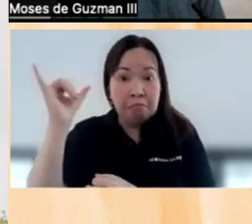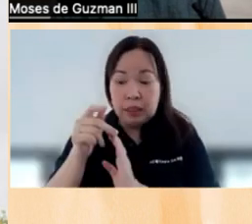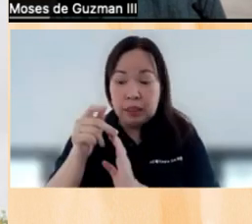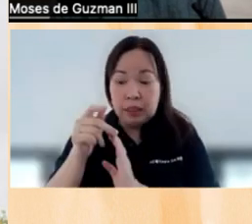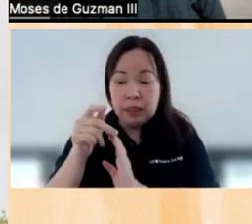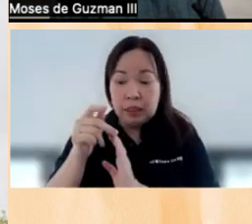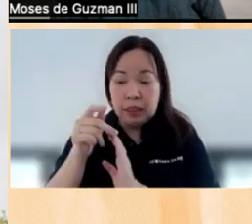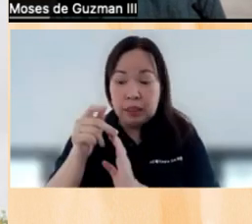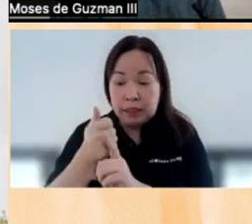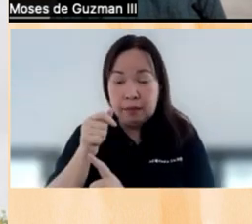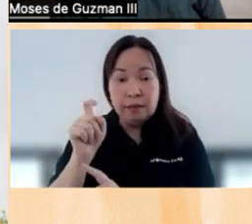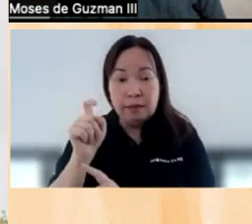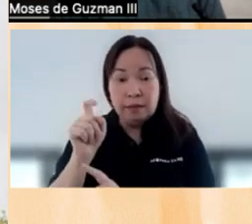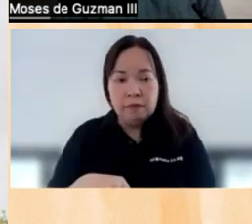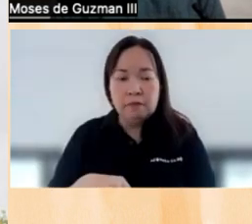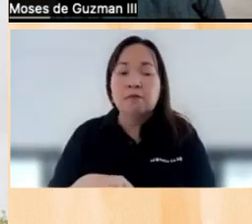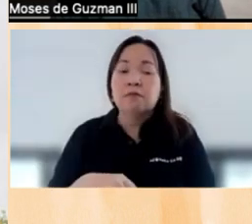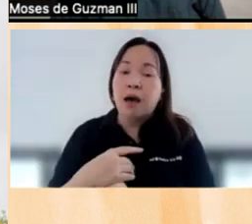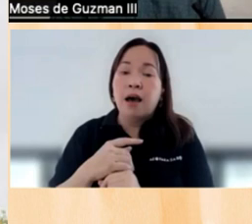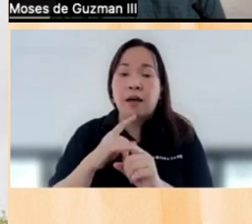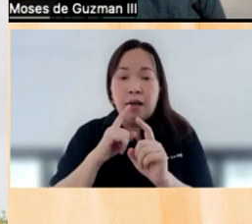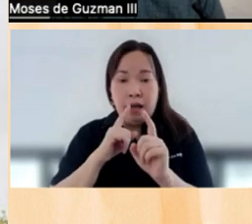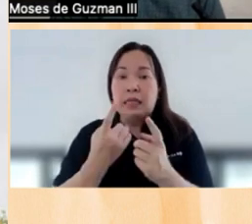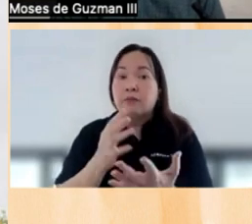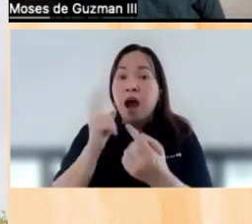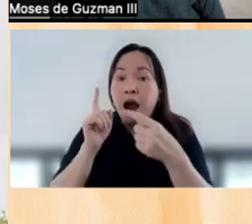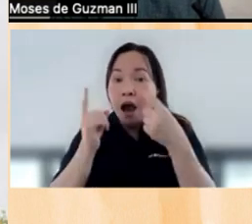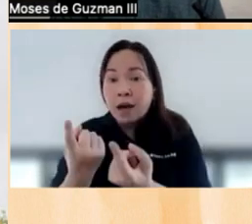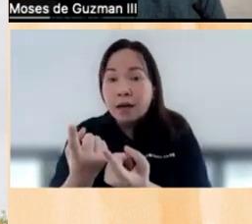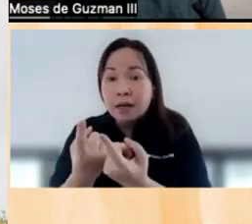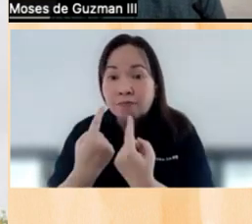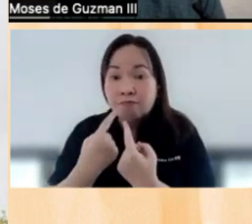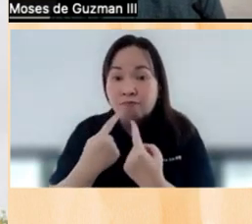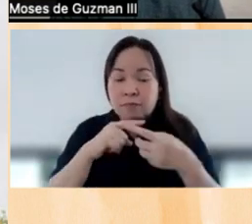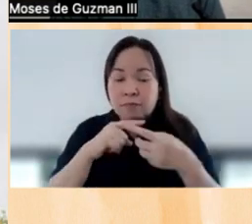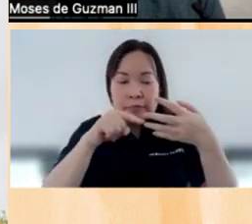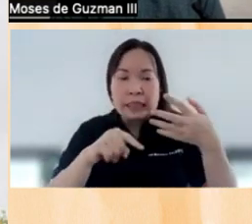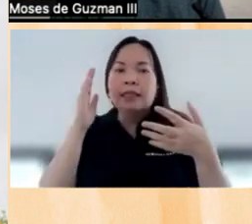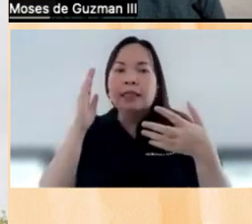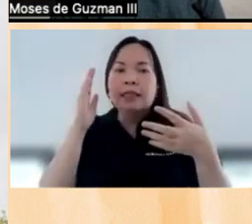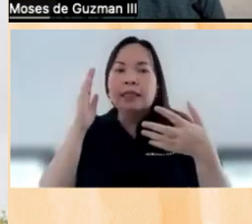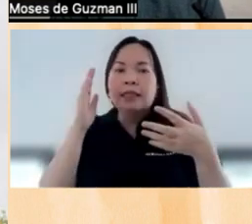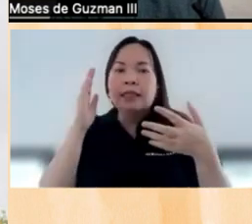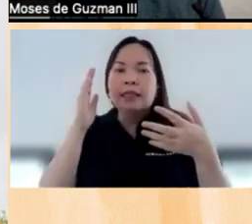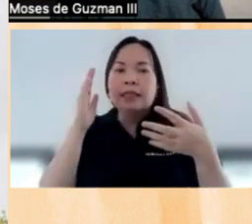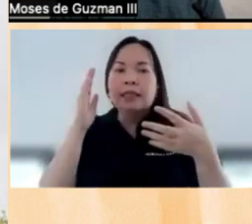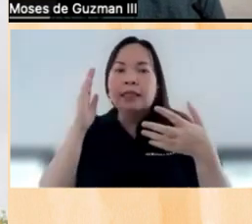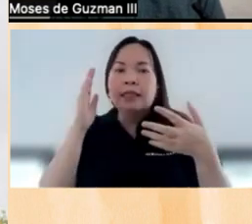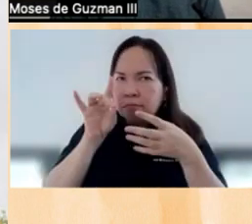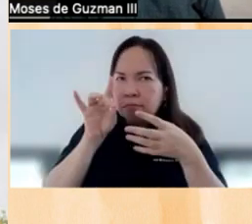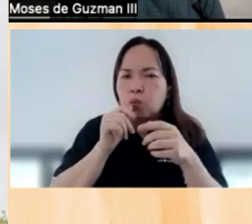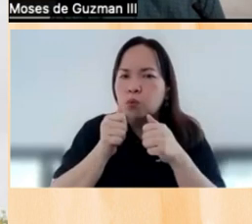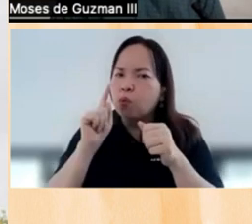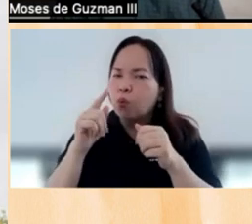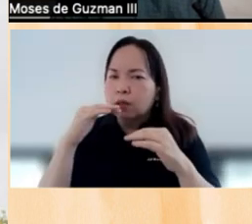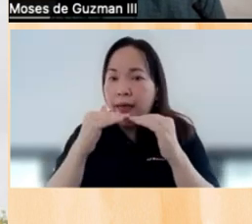are stratified as high risk would need counseling, psychoeducation, and inpatient